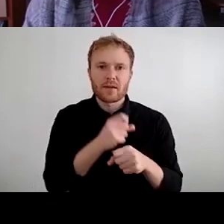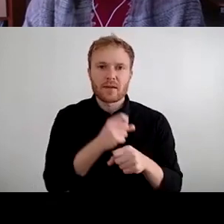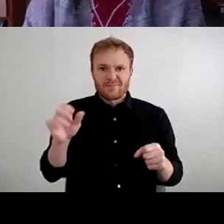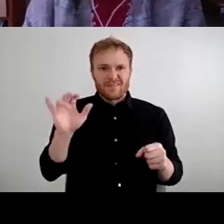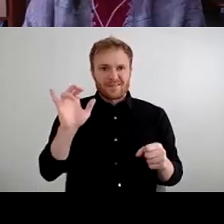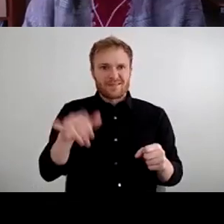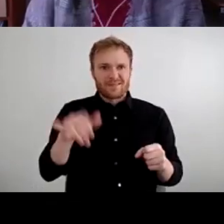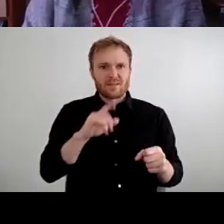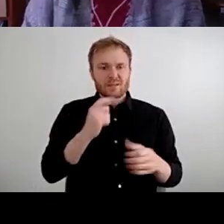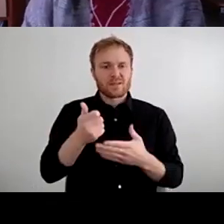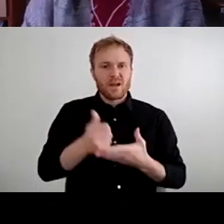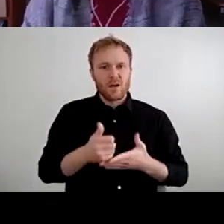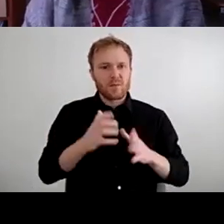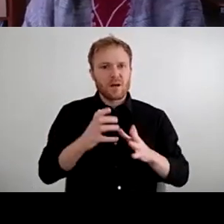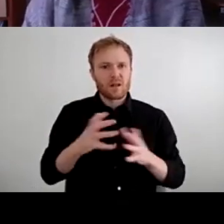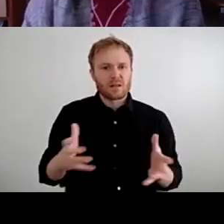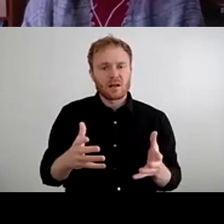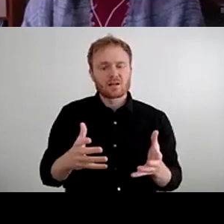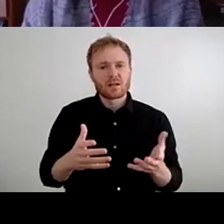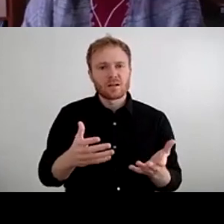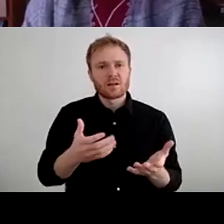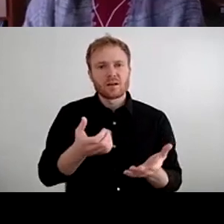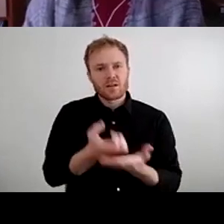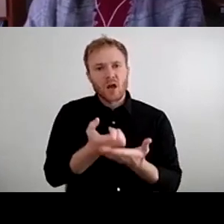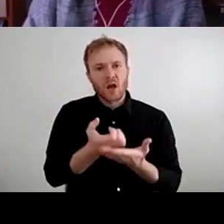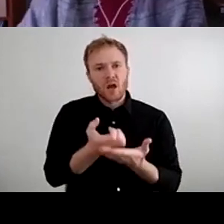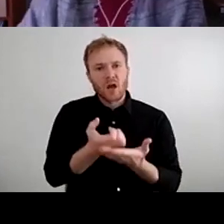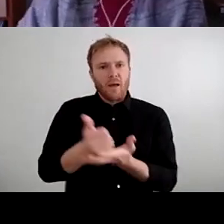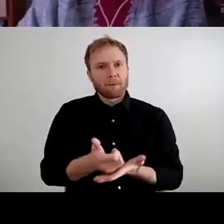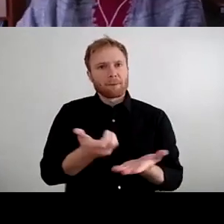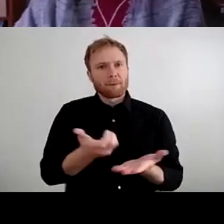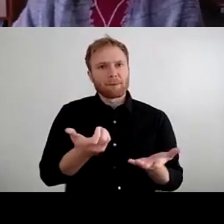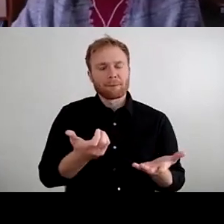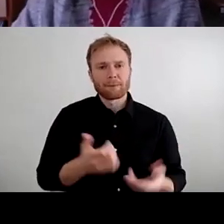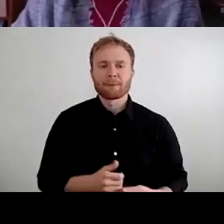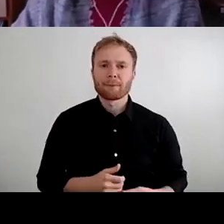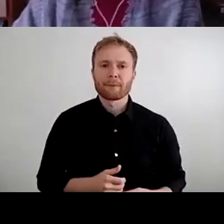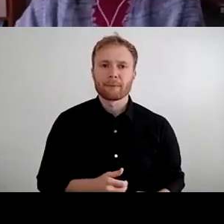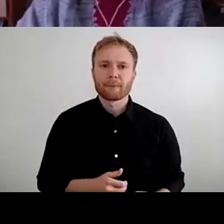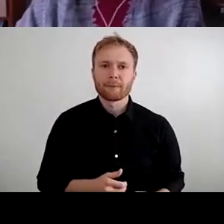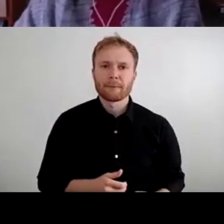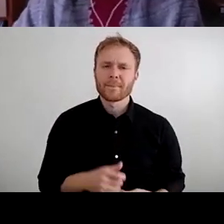relationship has gotten our region. Yeah, Kathy, and you know, I think it's gonna be hard to put